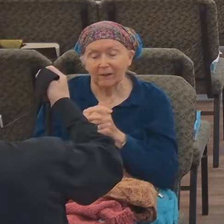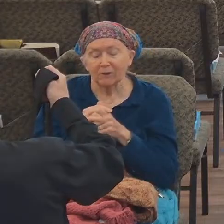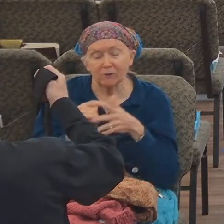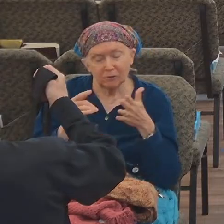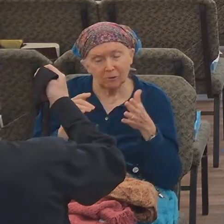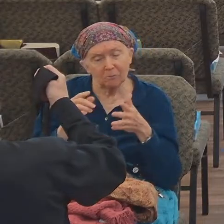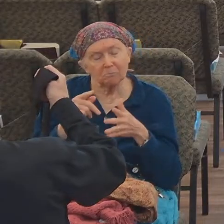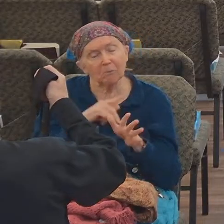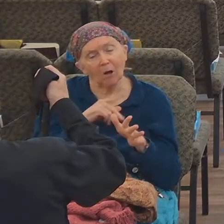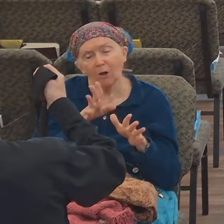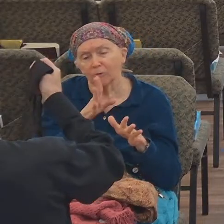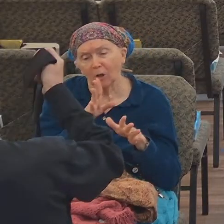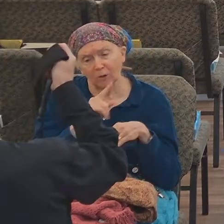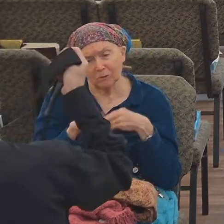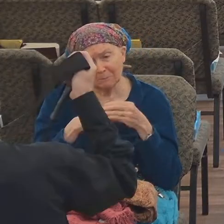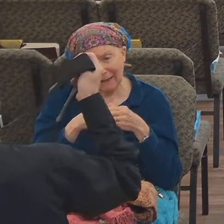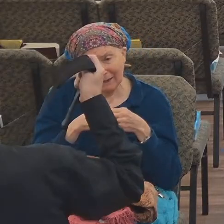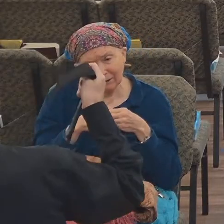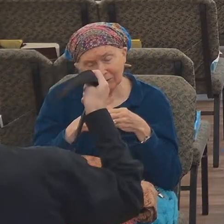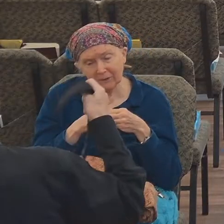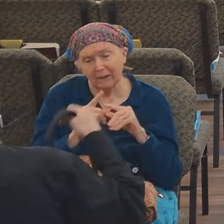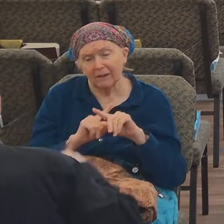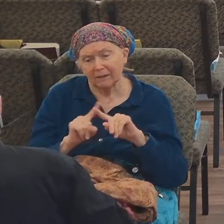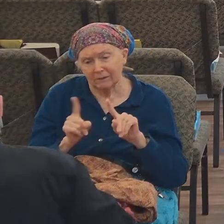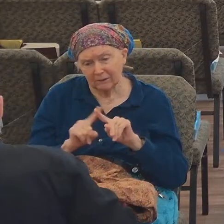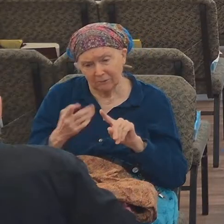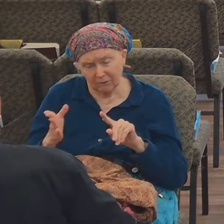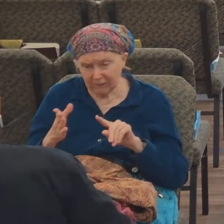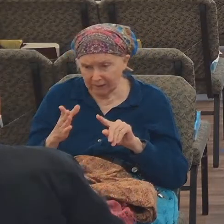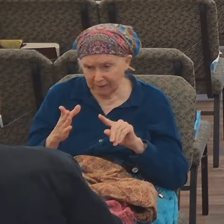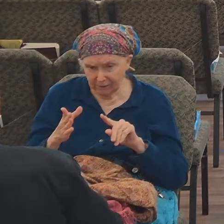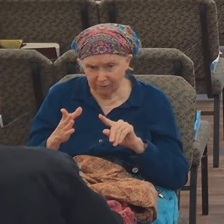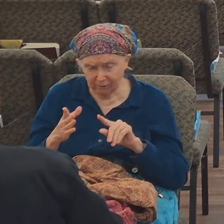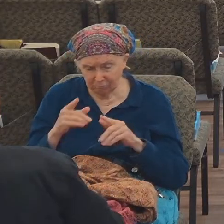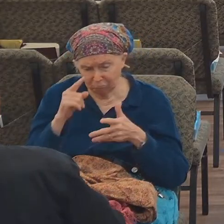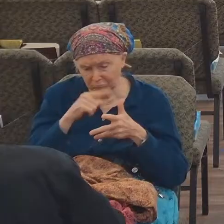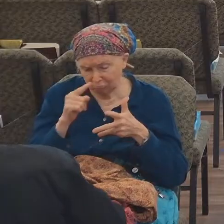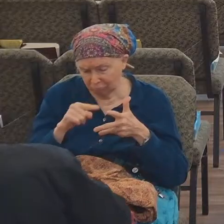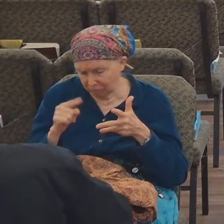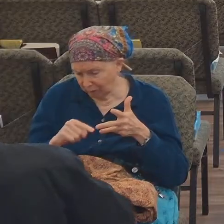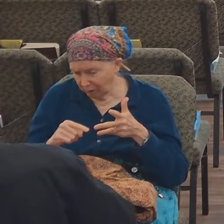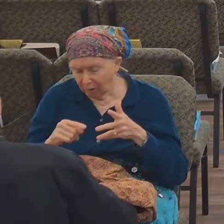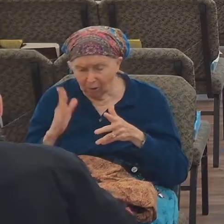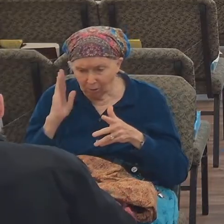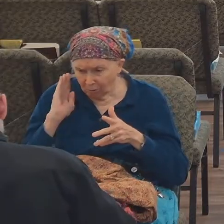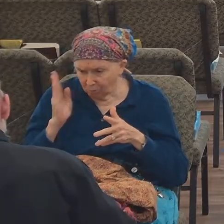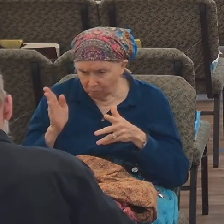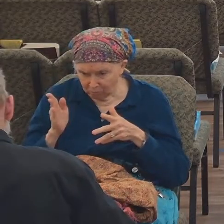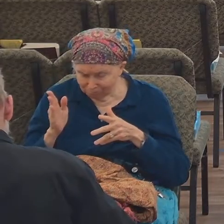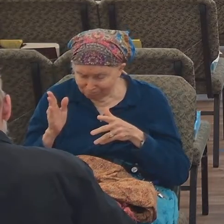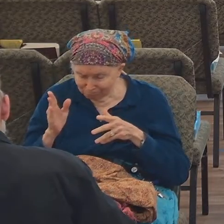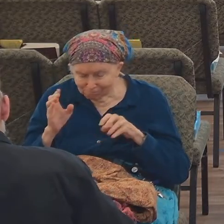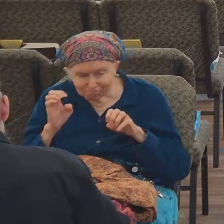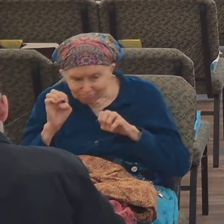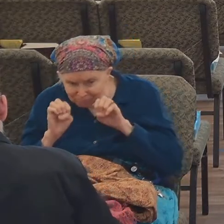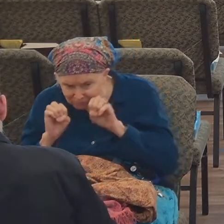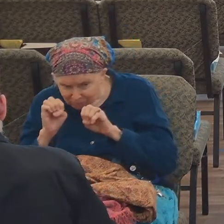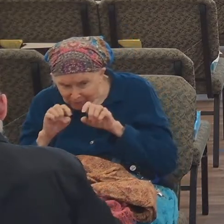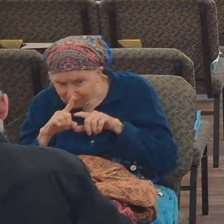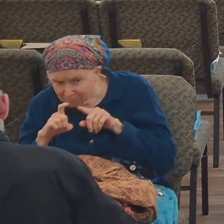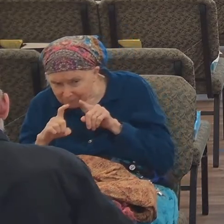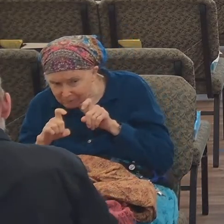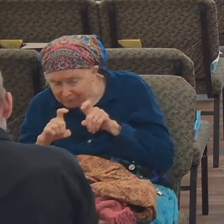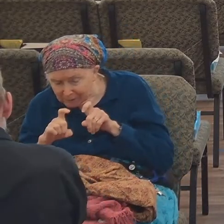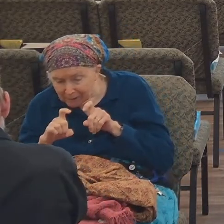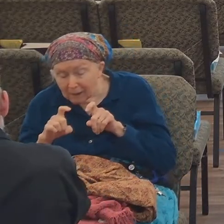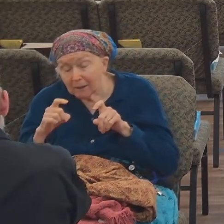right? So the fact that Paul has not been able to be there with them for